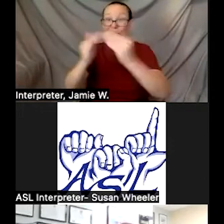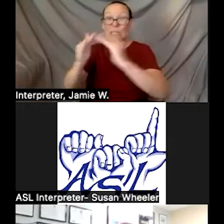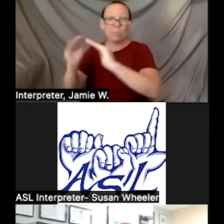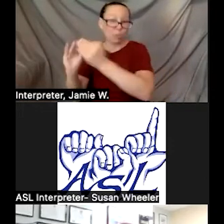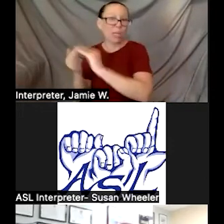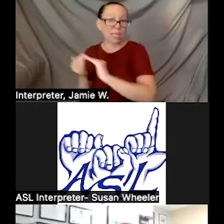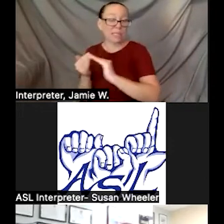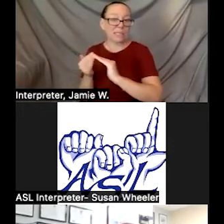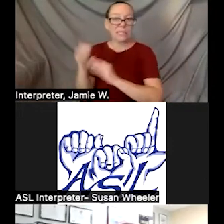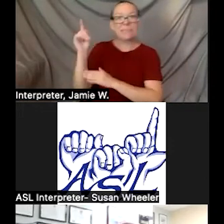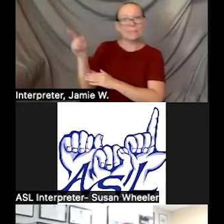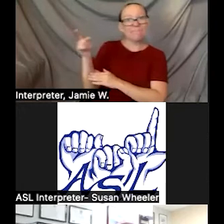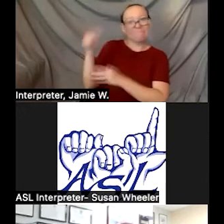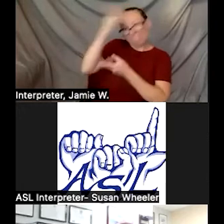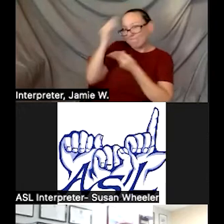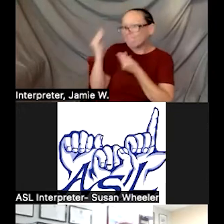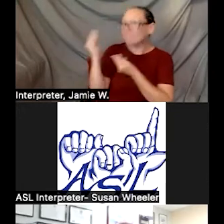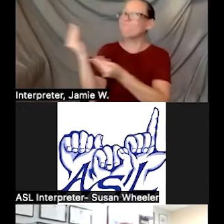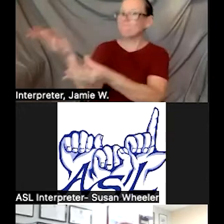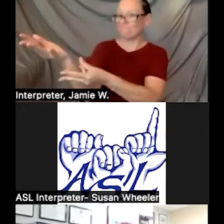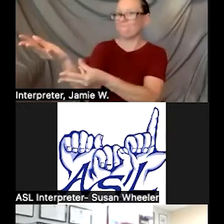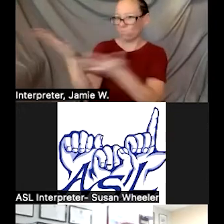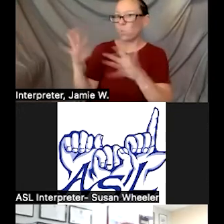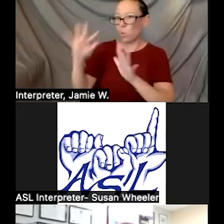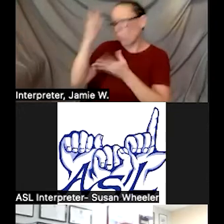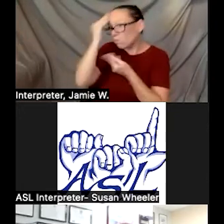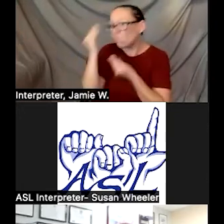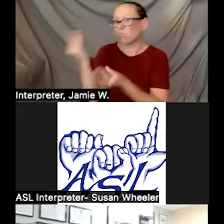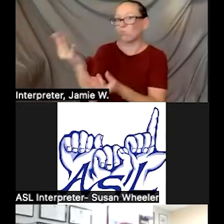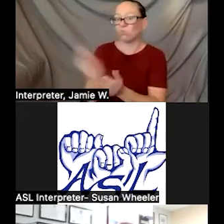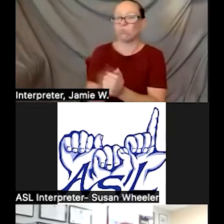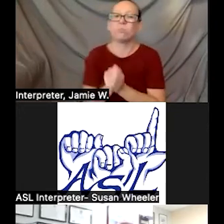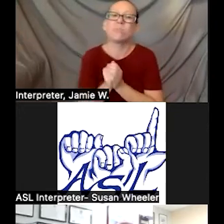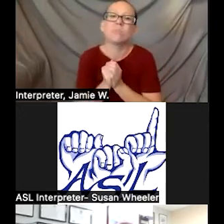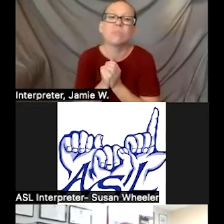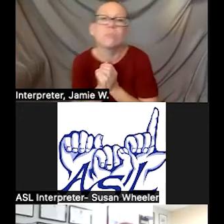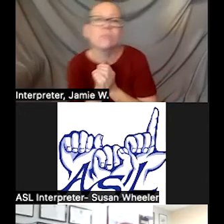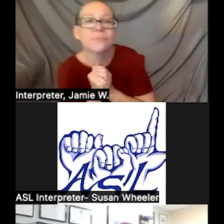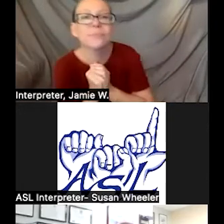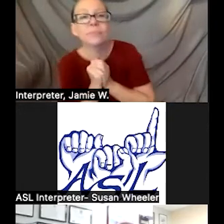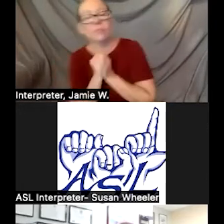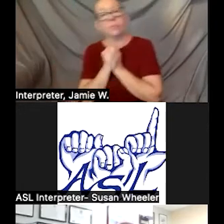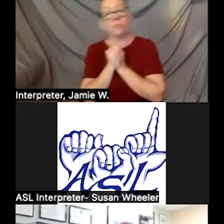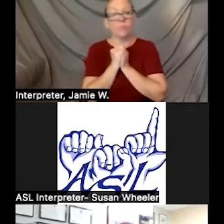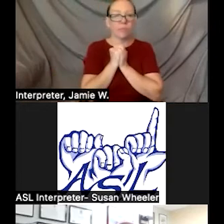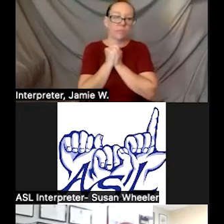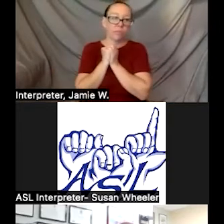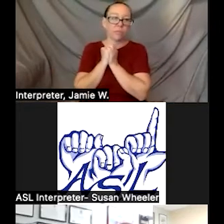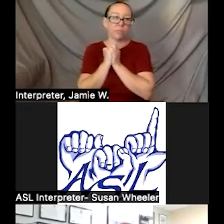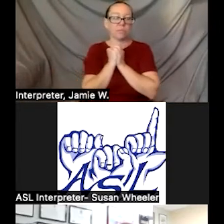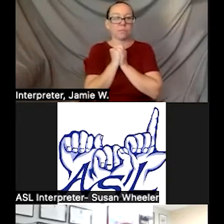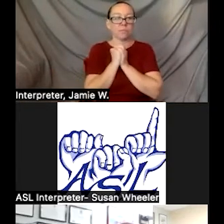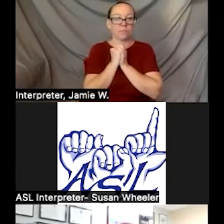the message in that. I think that one of the areas that we've